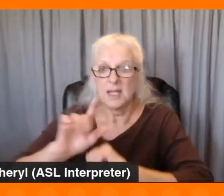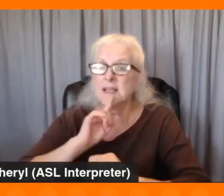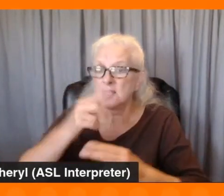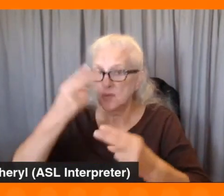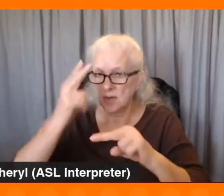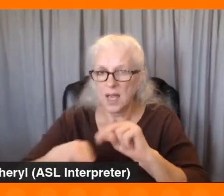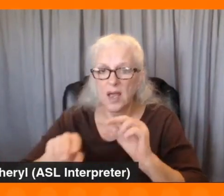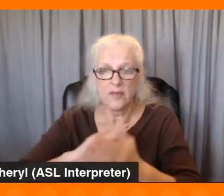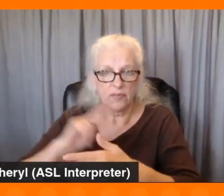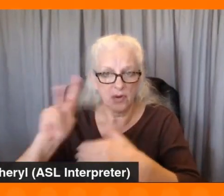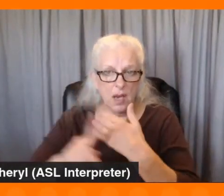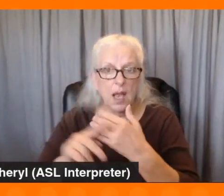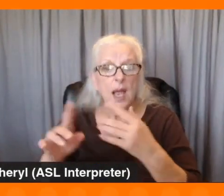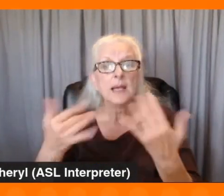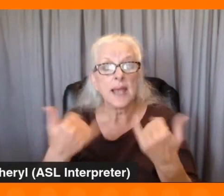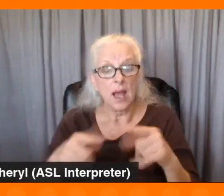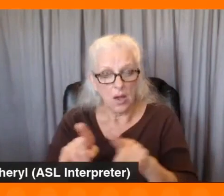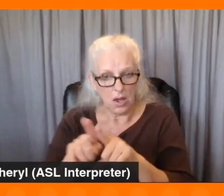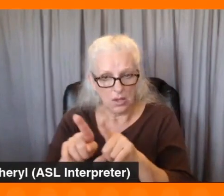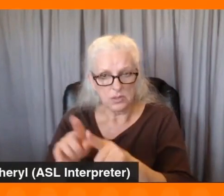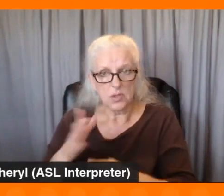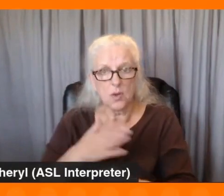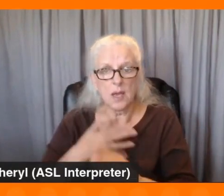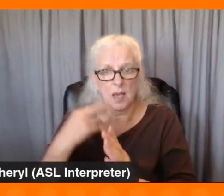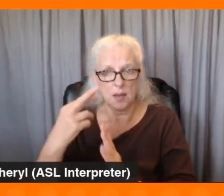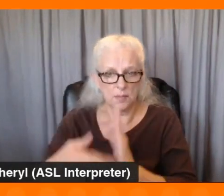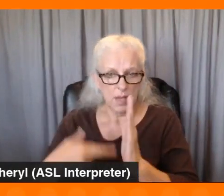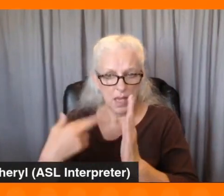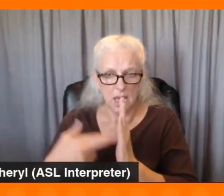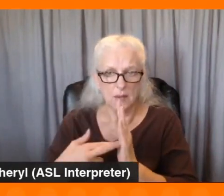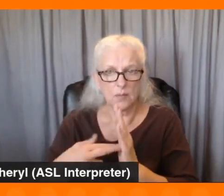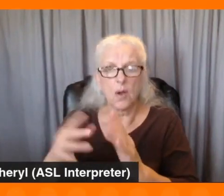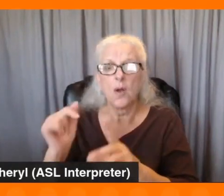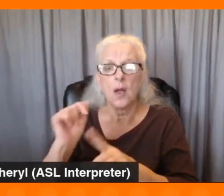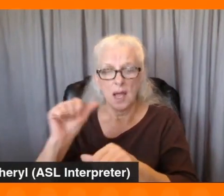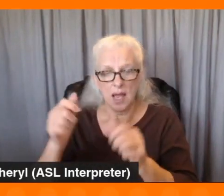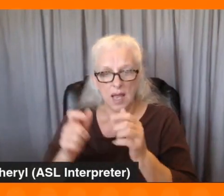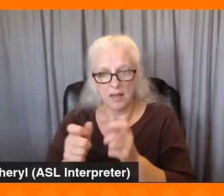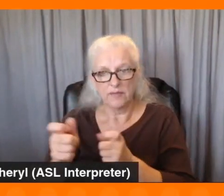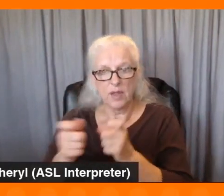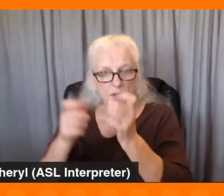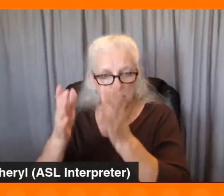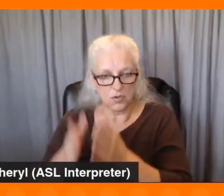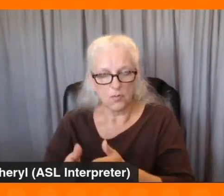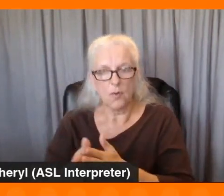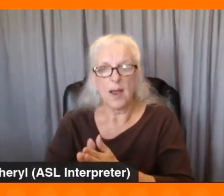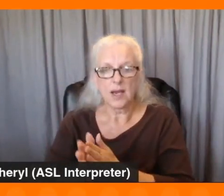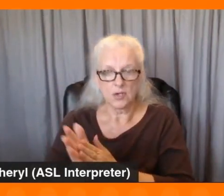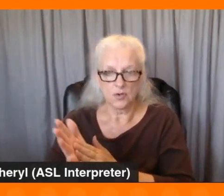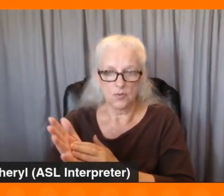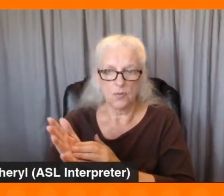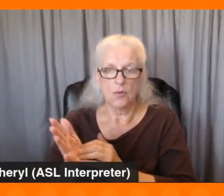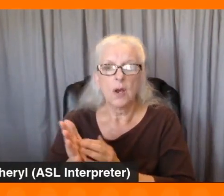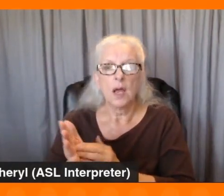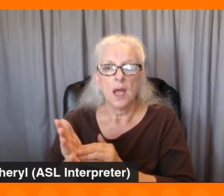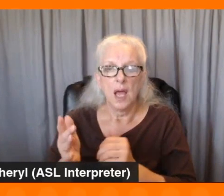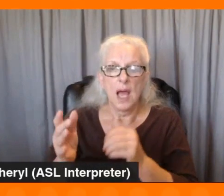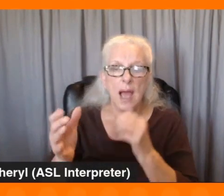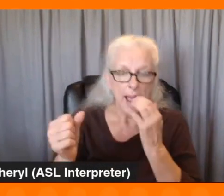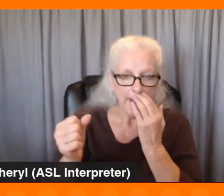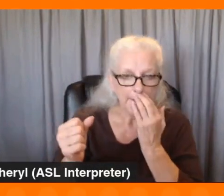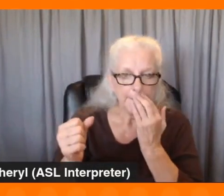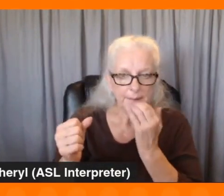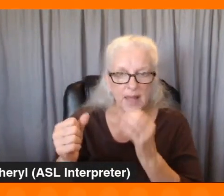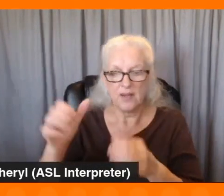point. In addition to this, in my role as the EPIC Director of Computer Science Education Strategy at the University of Texas at Austin's